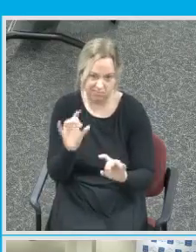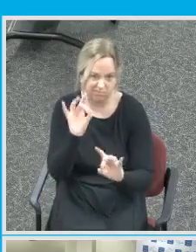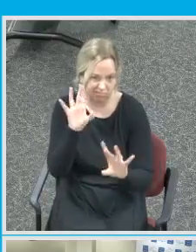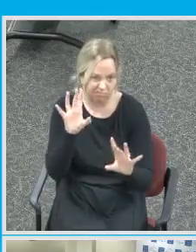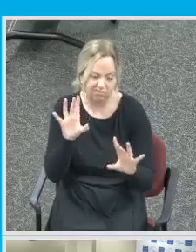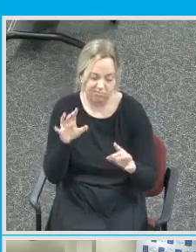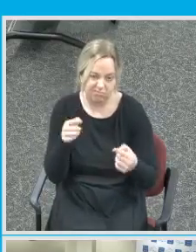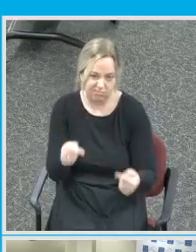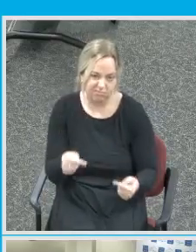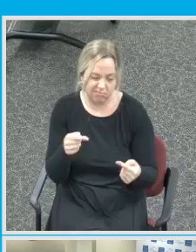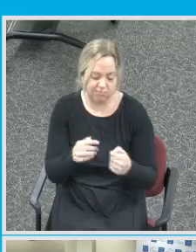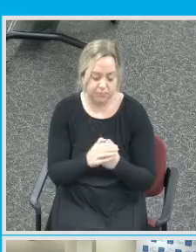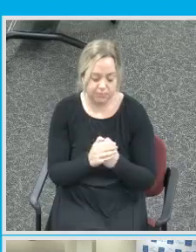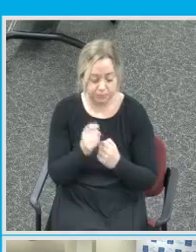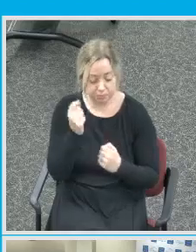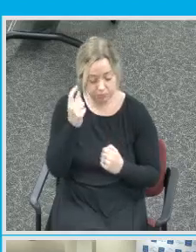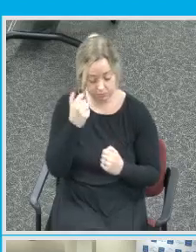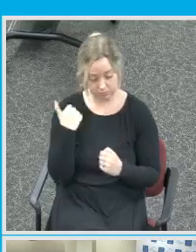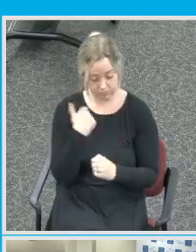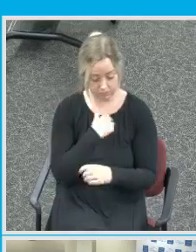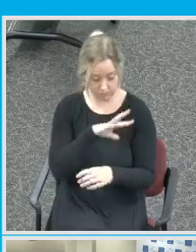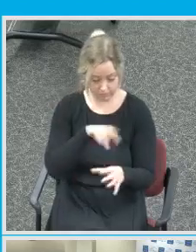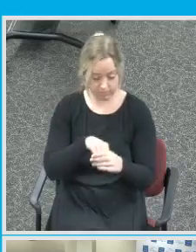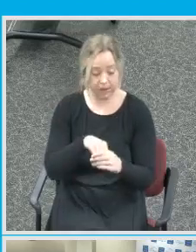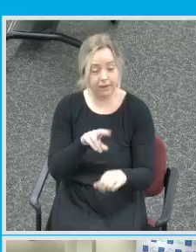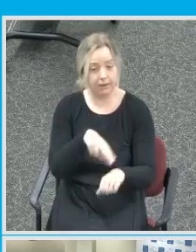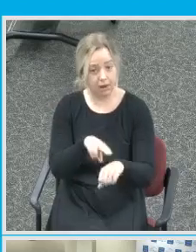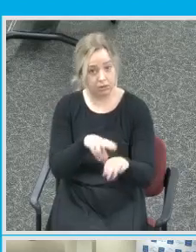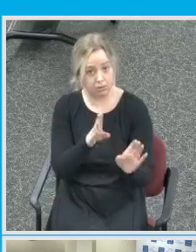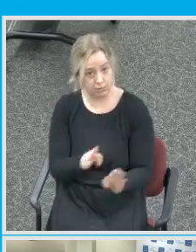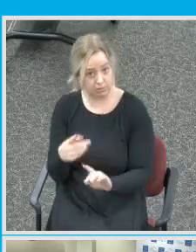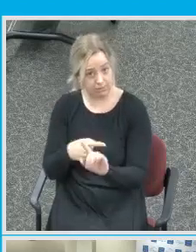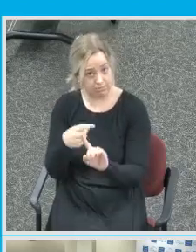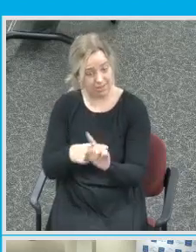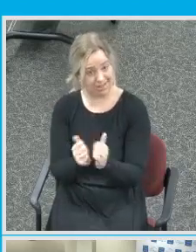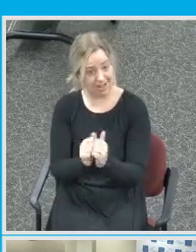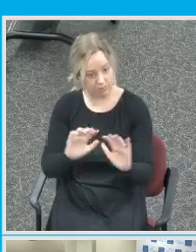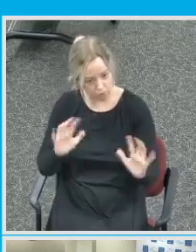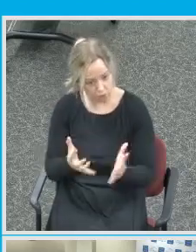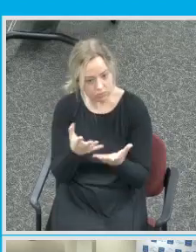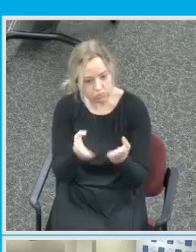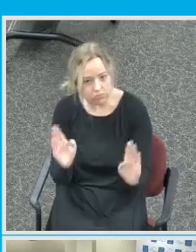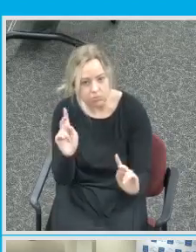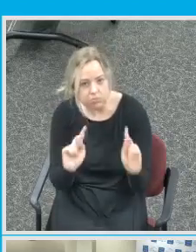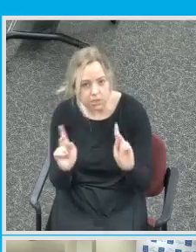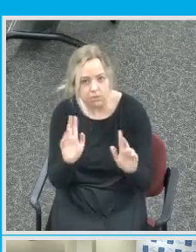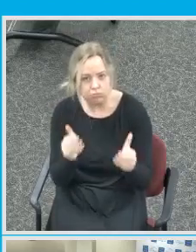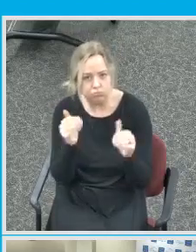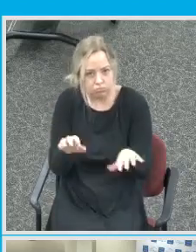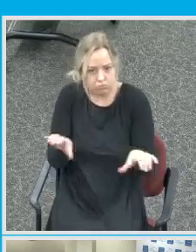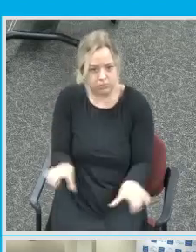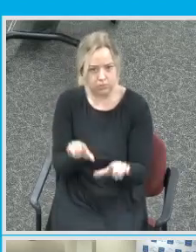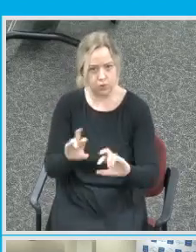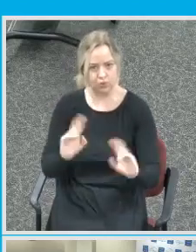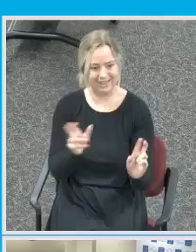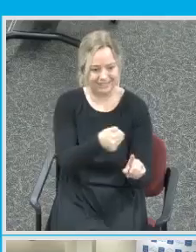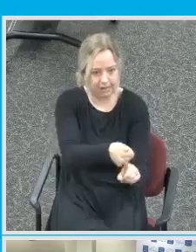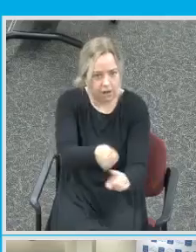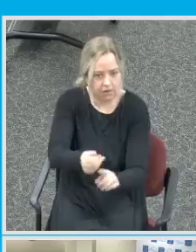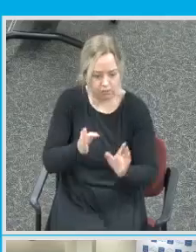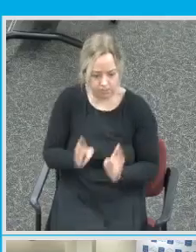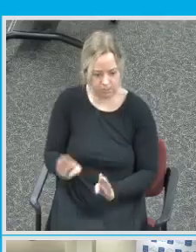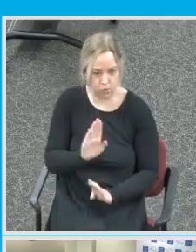And whereas EPCPH participates in National Preparedness Month by encouraging the community to take actions to prepare themselves and